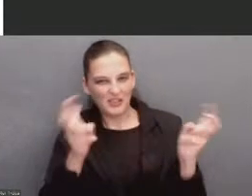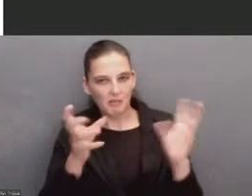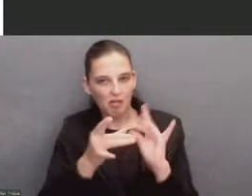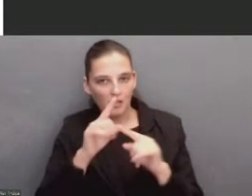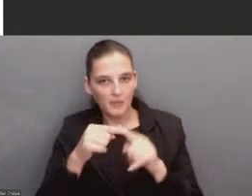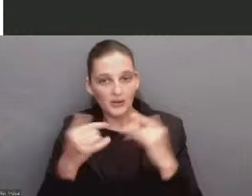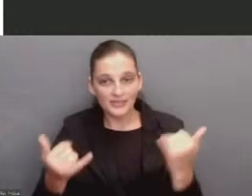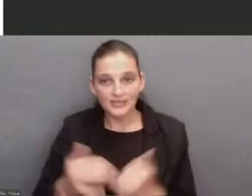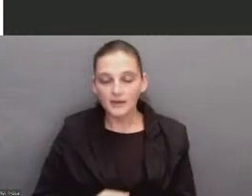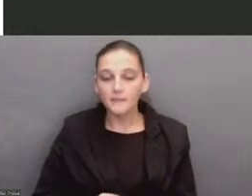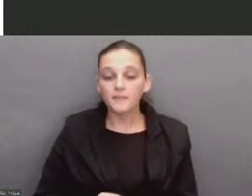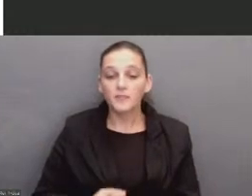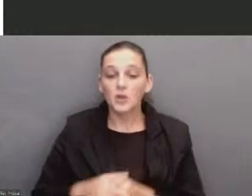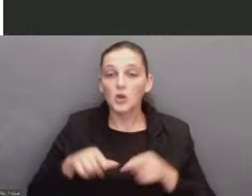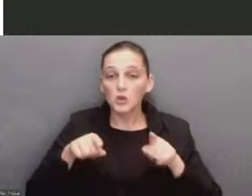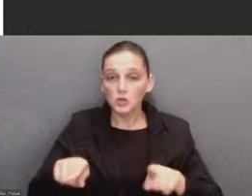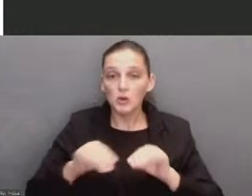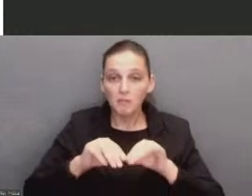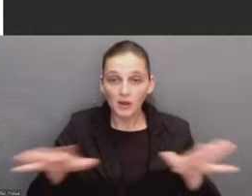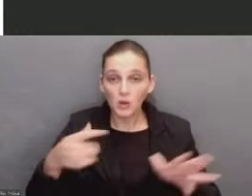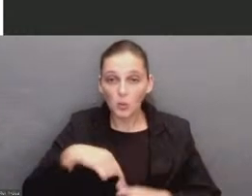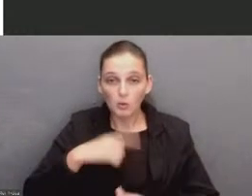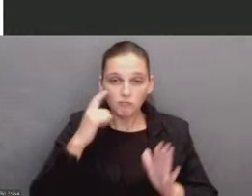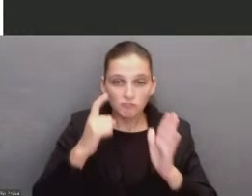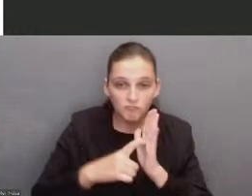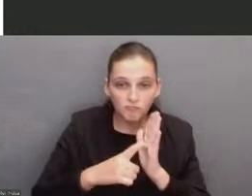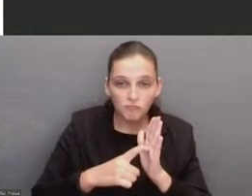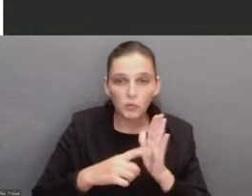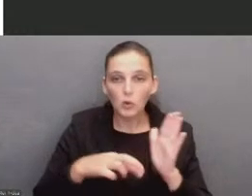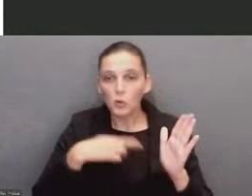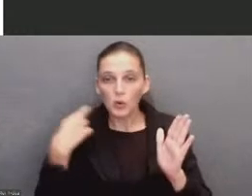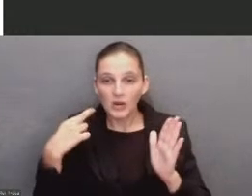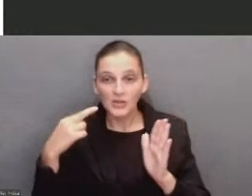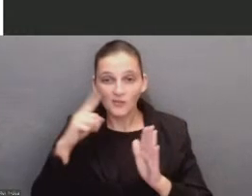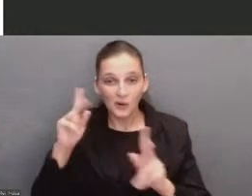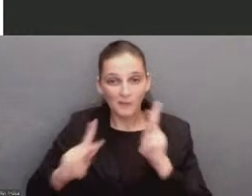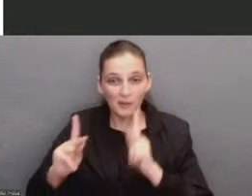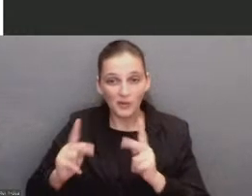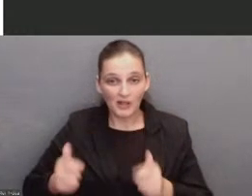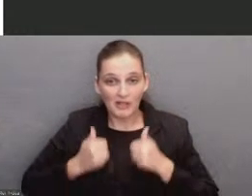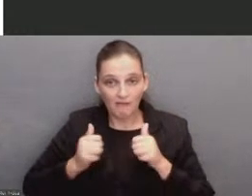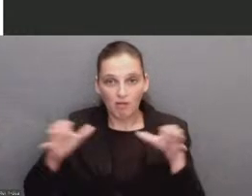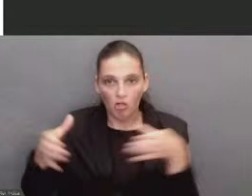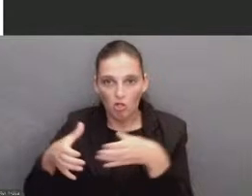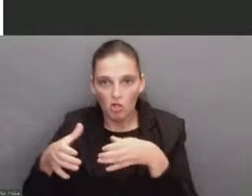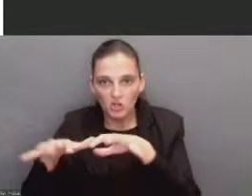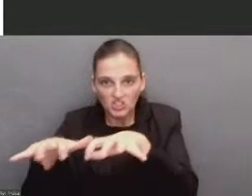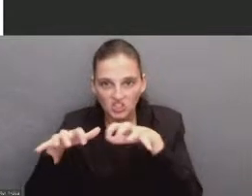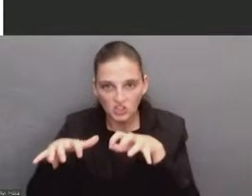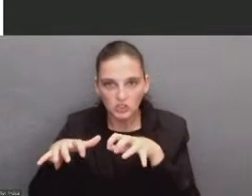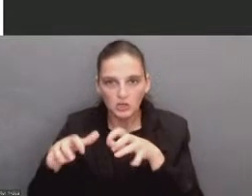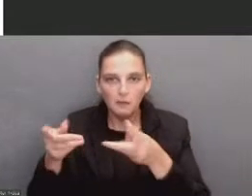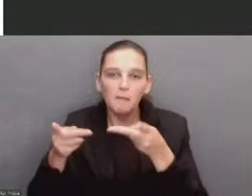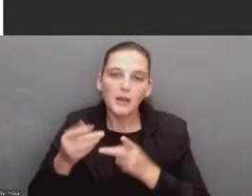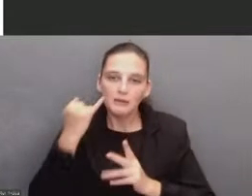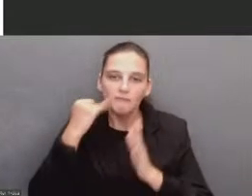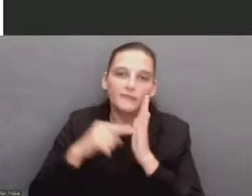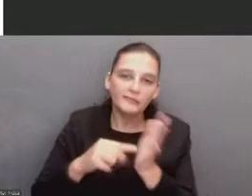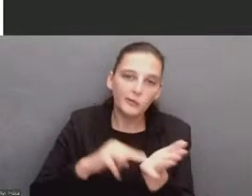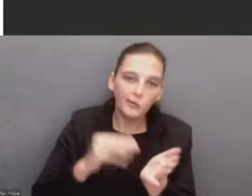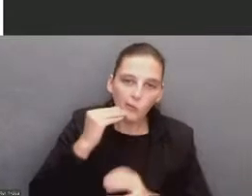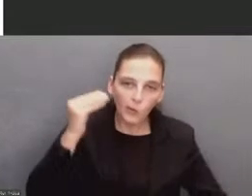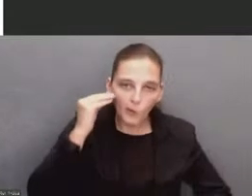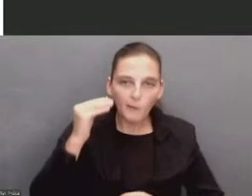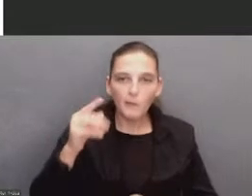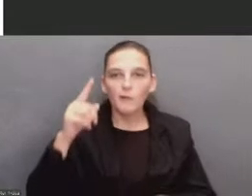found during this pandemic with the risk associated with people living in congregate settings. And it's not just nursing homes, it's adult foster care,